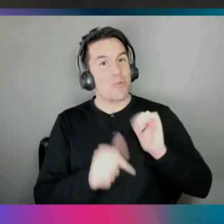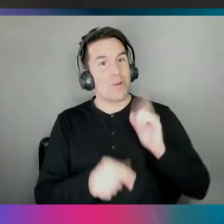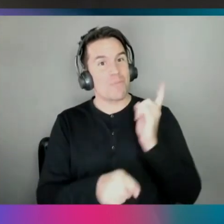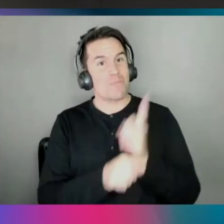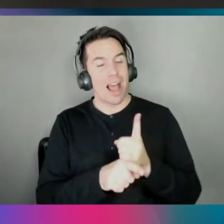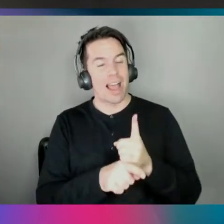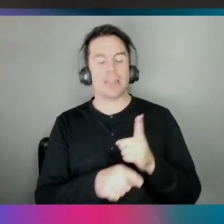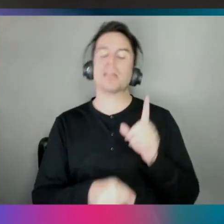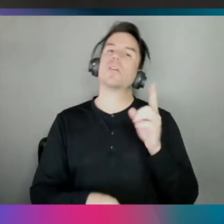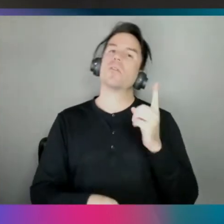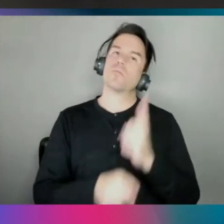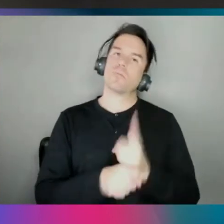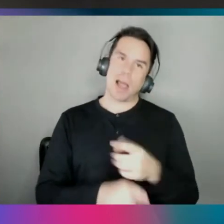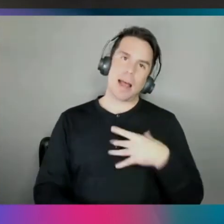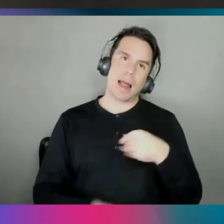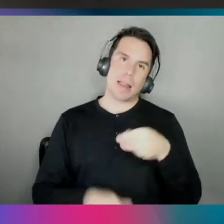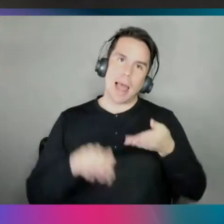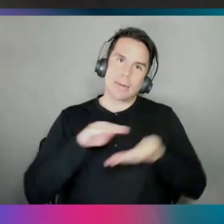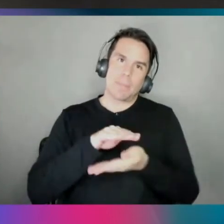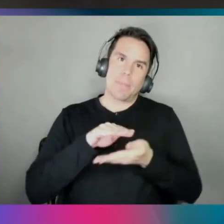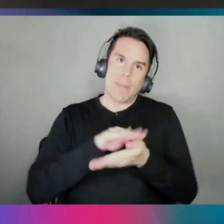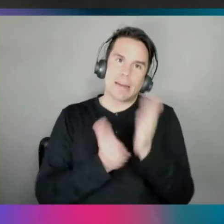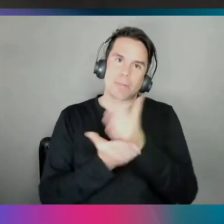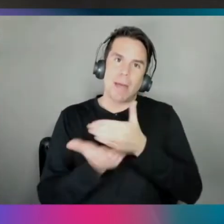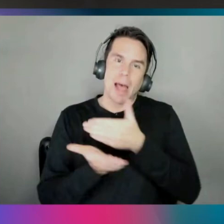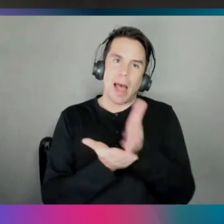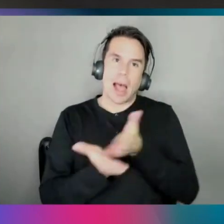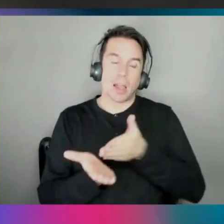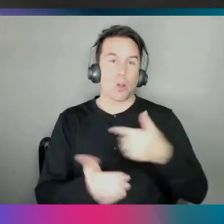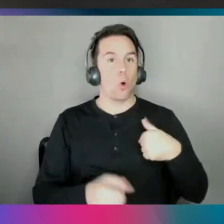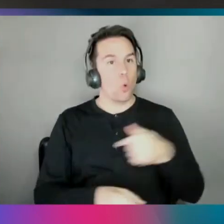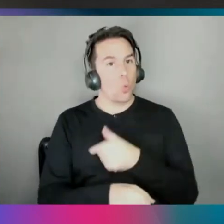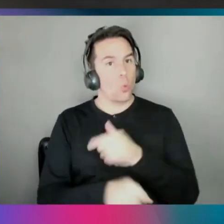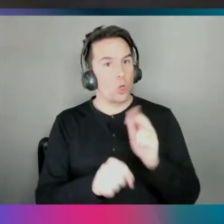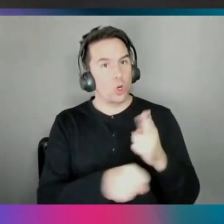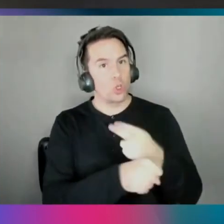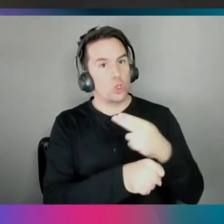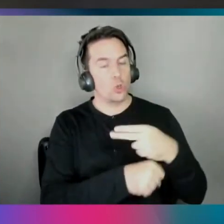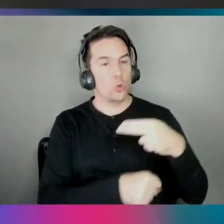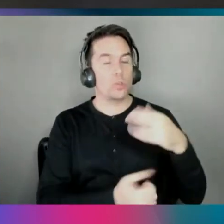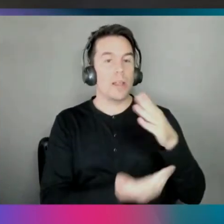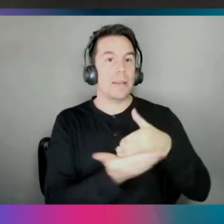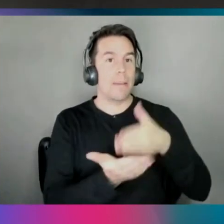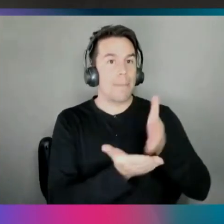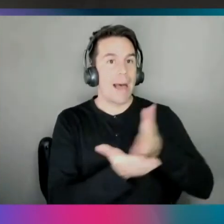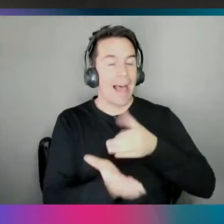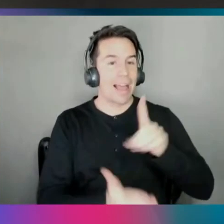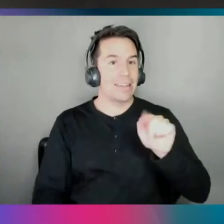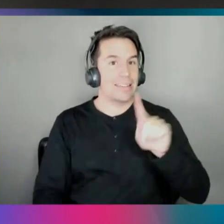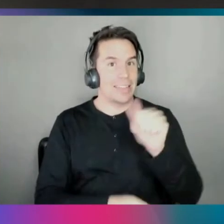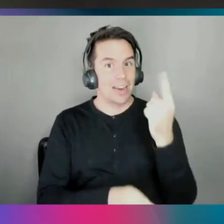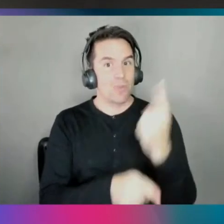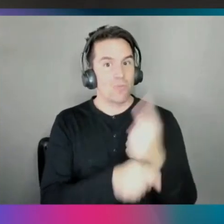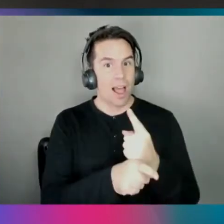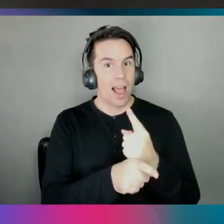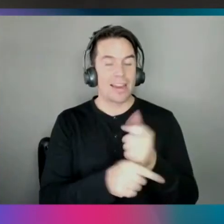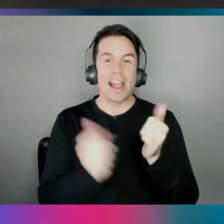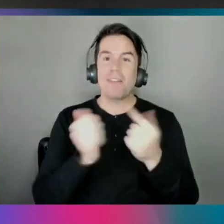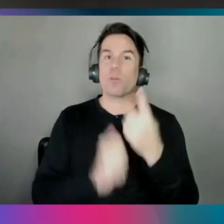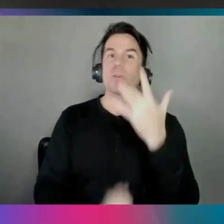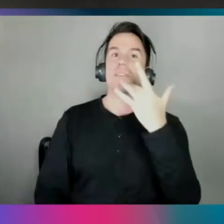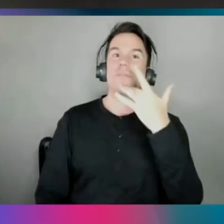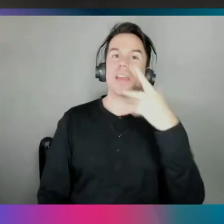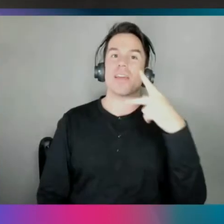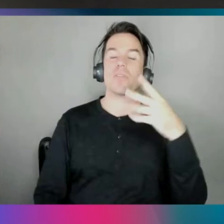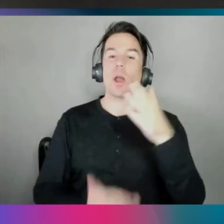absolutely. We could even actually use some pie data. Oh, based on everyone's favorite pie. That would be type your favorite pie in the chat. I love that